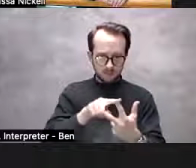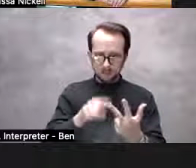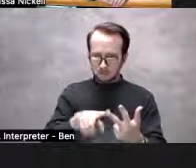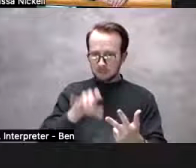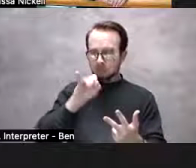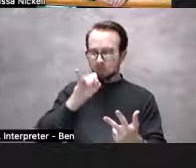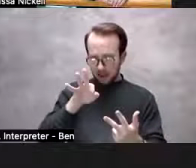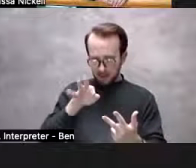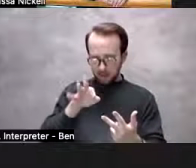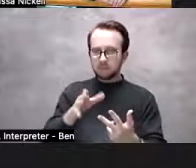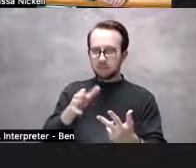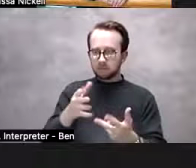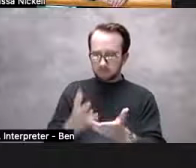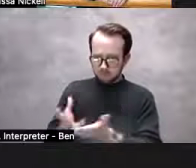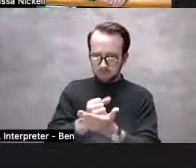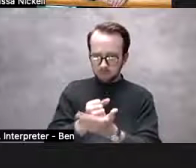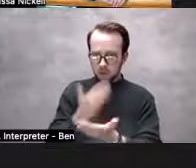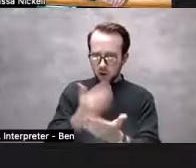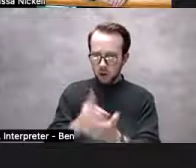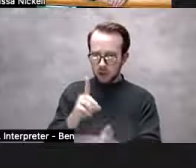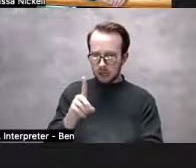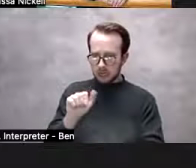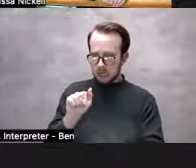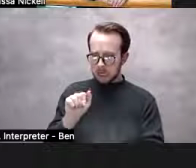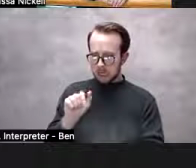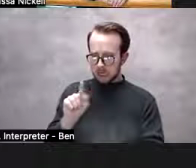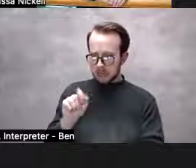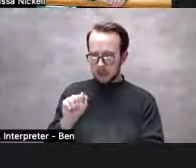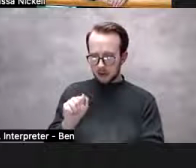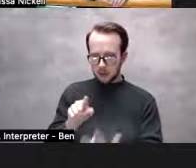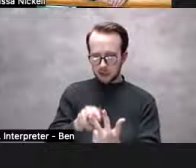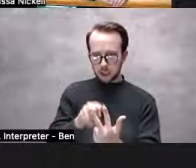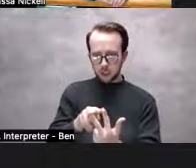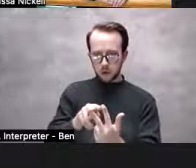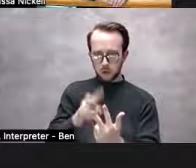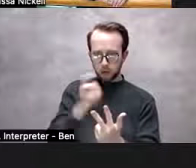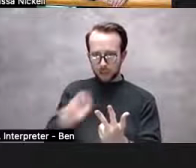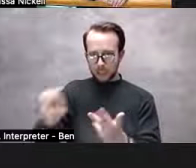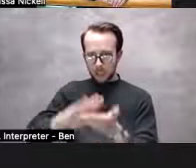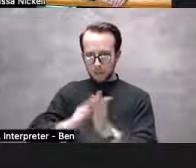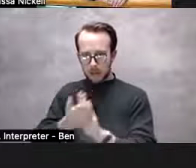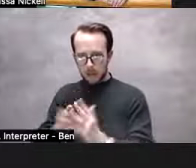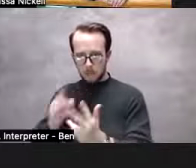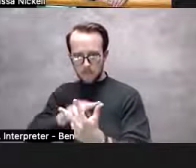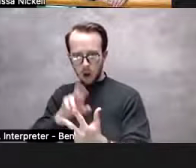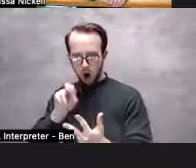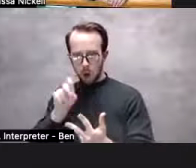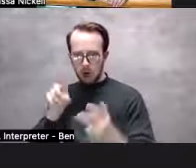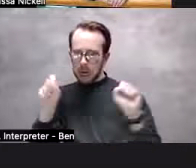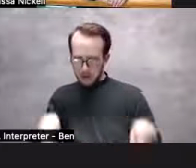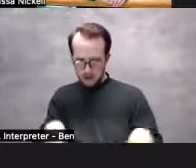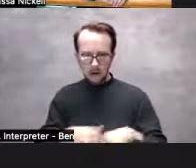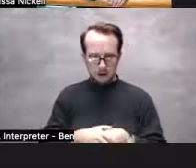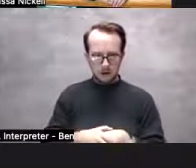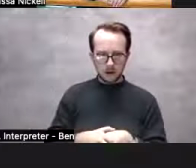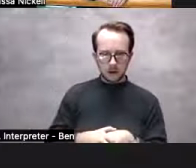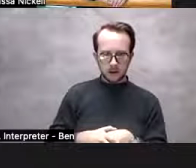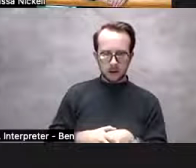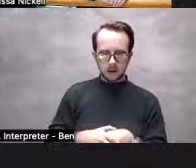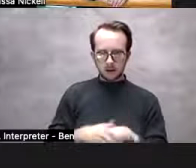smaller grants, then they can transition to a R01 or another long-term funding mechanism. So in all cases, all of these have the potential